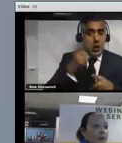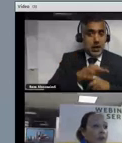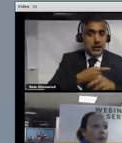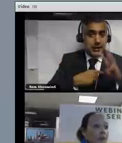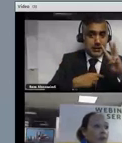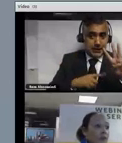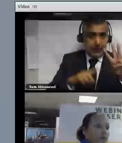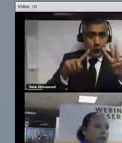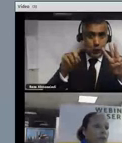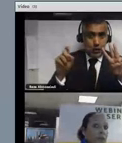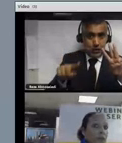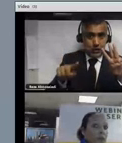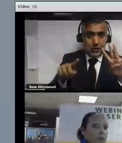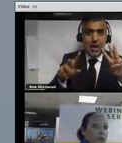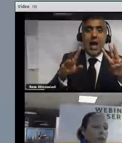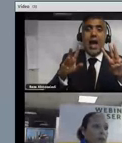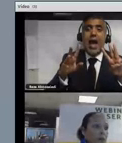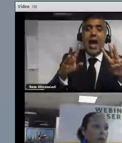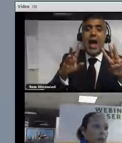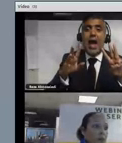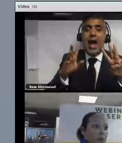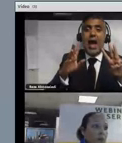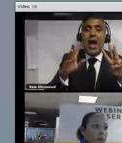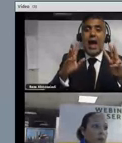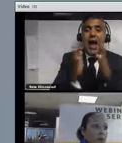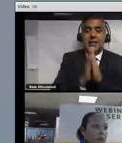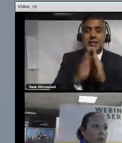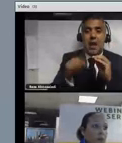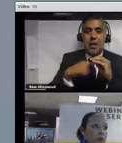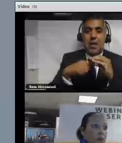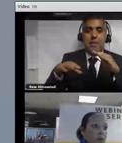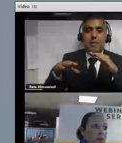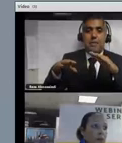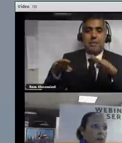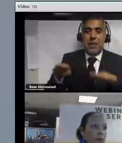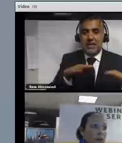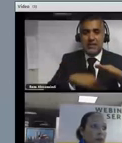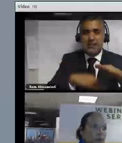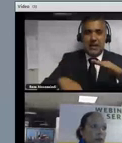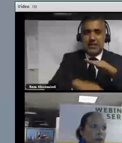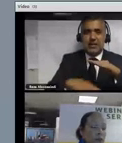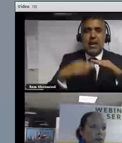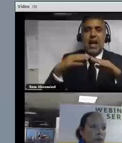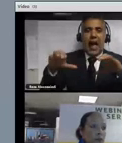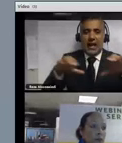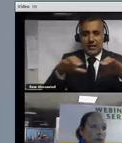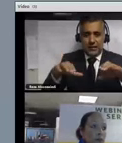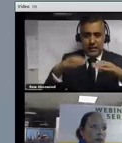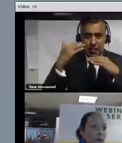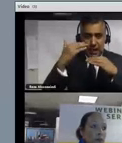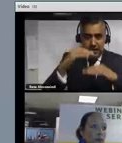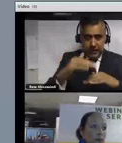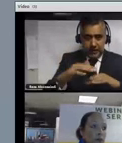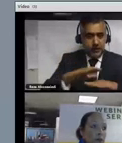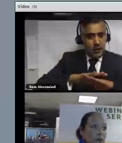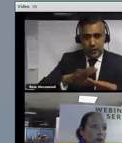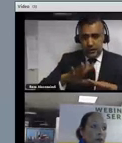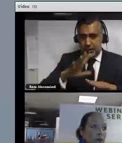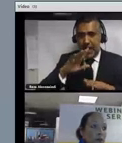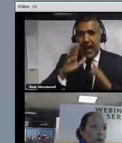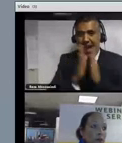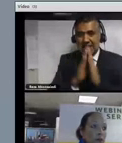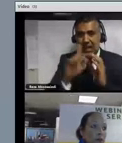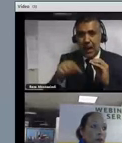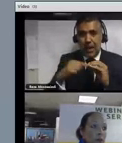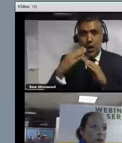about basic activity limitations, impairments. Not impairments, basic activity limitations. They don't ask about impairments. Look at